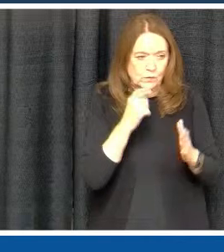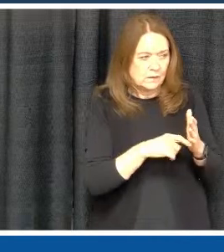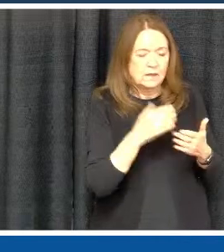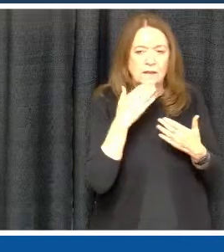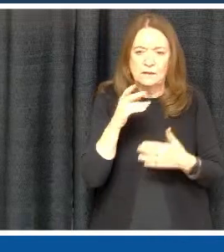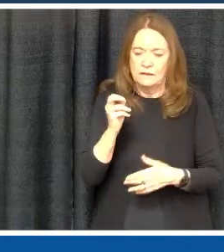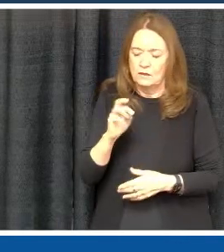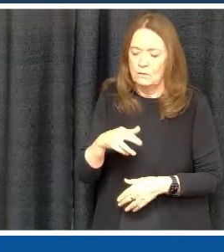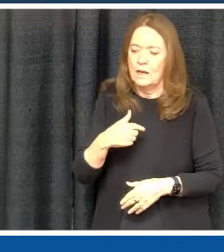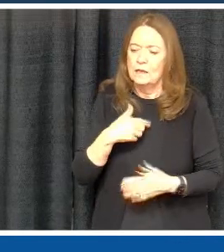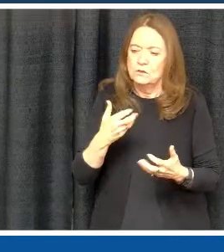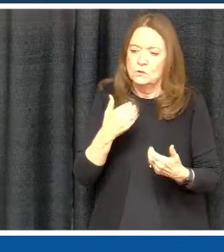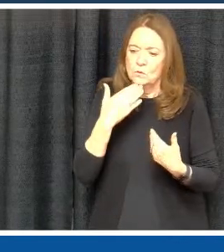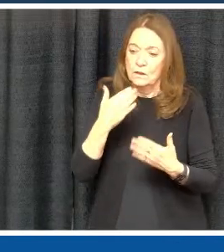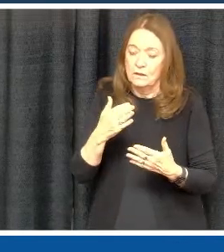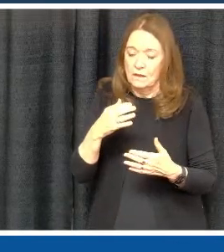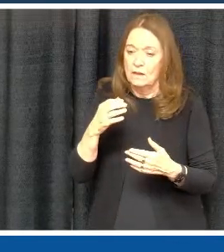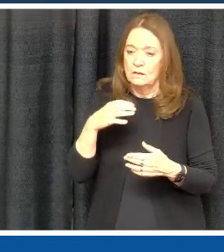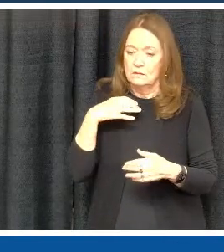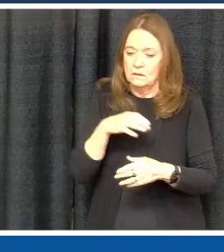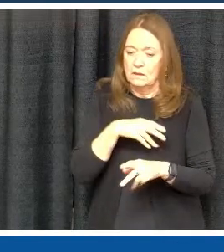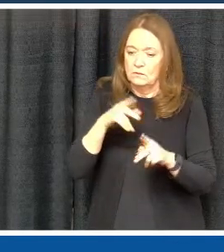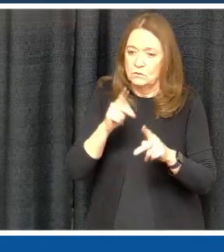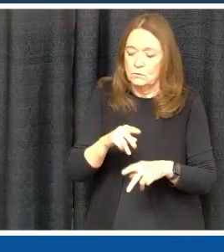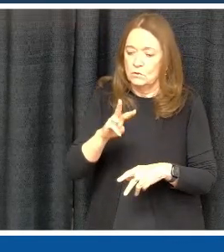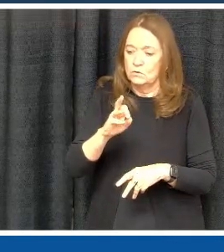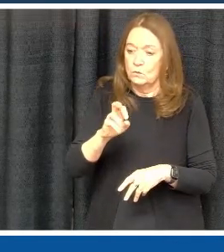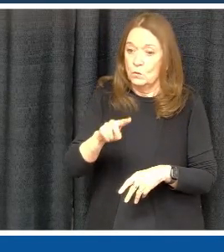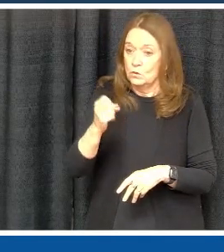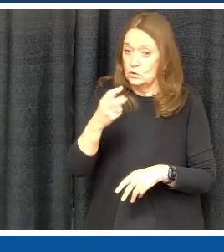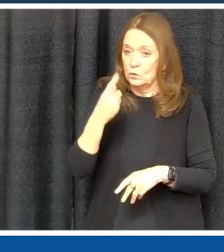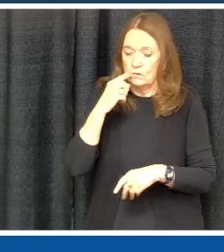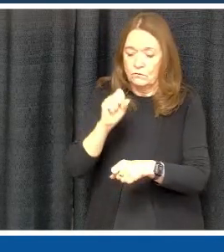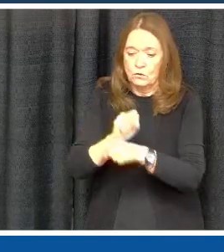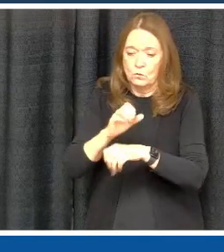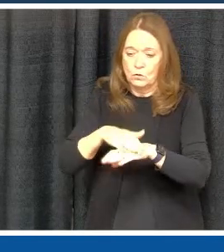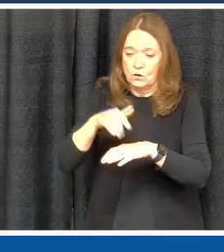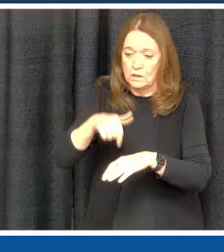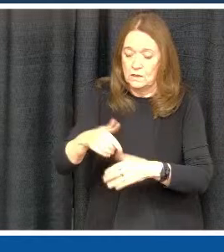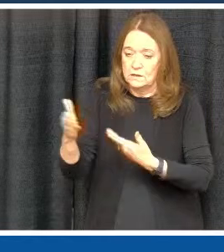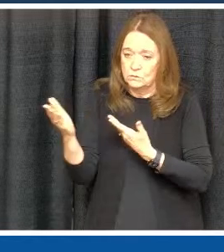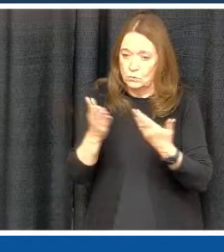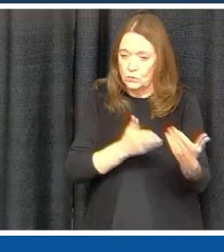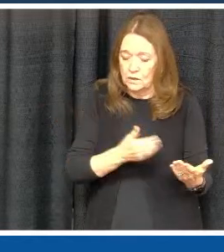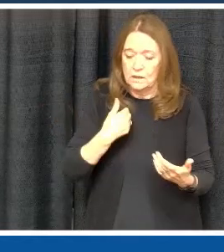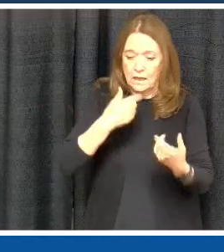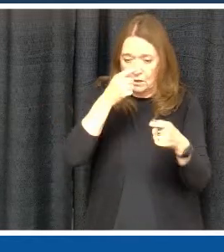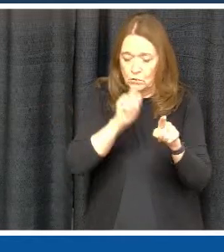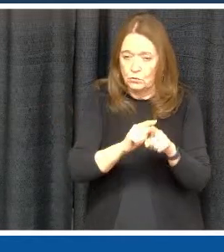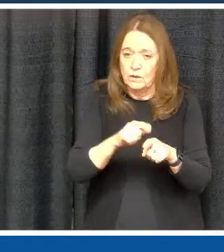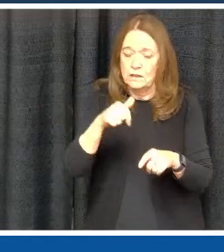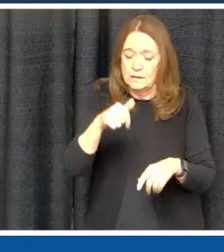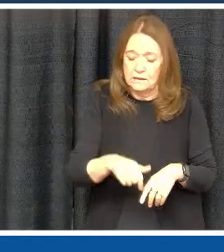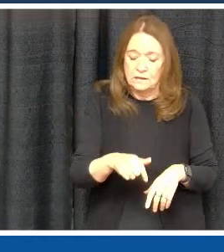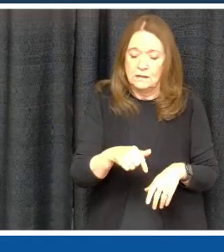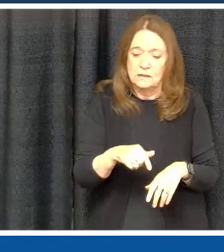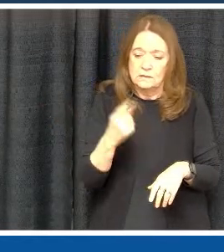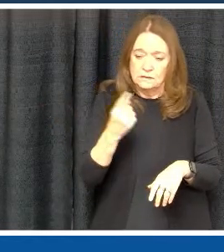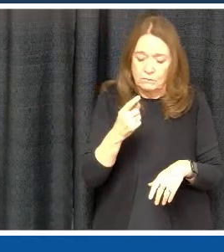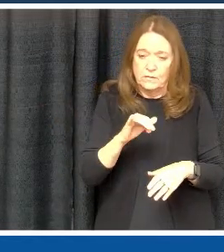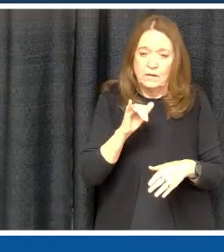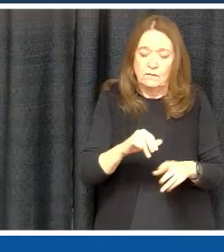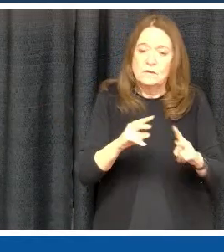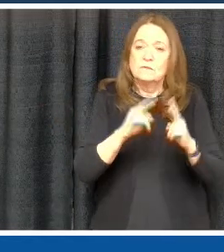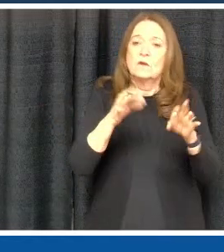Thank you, Mayor. I just want to thank the council member for Ward 12 for her work on this and bringing this forward. I agree that that's something that's